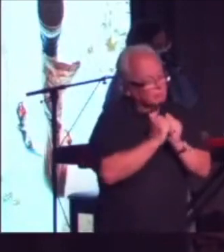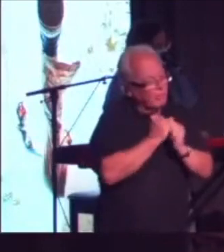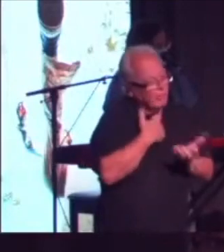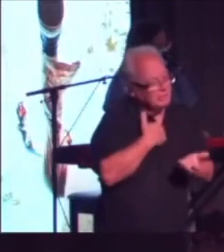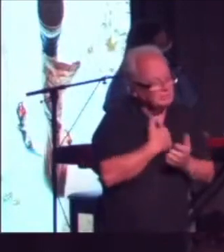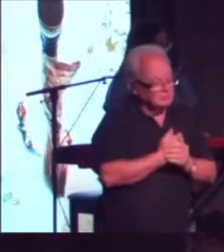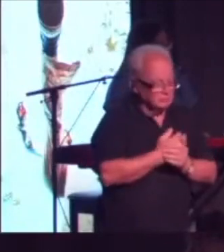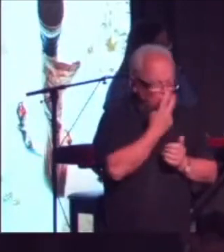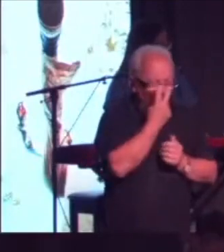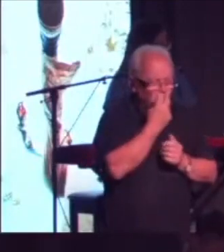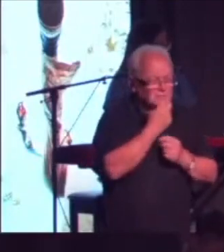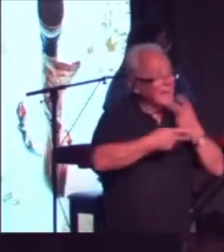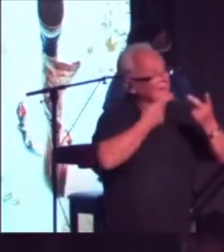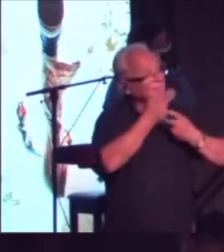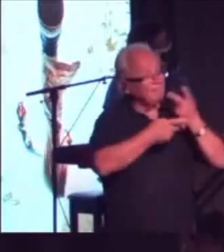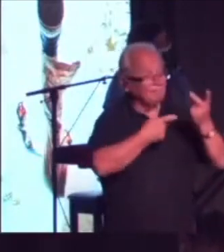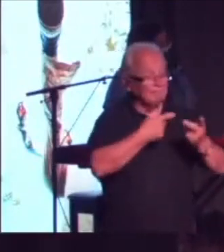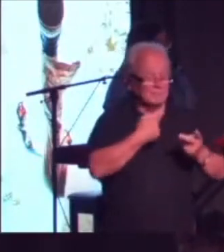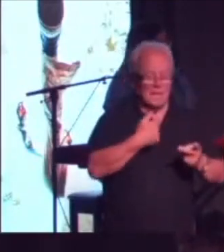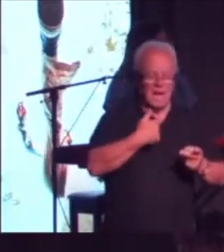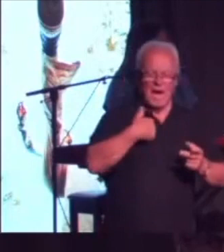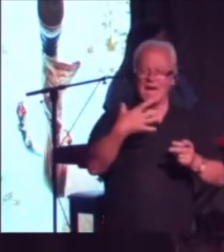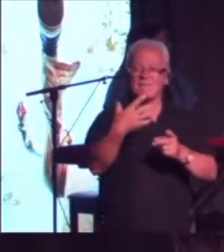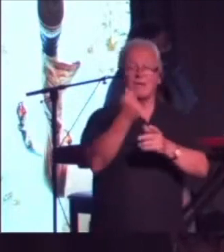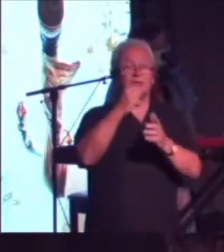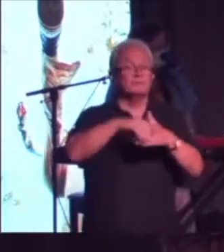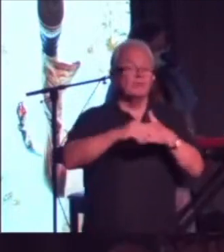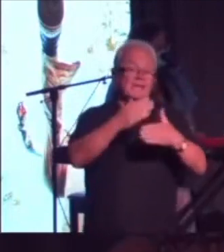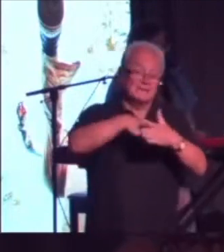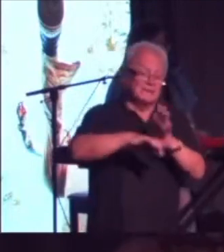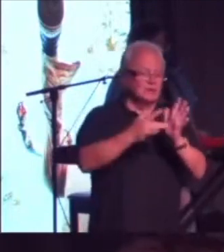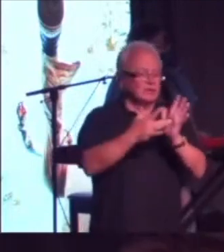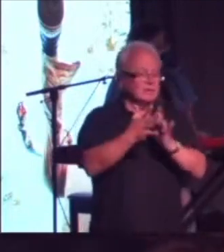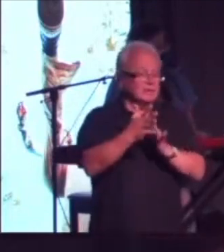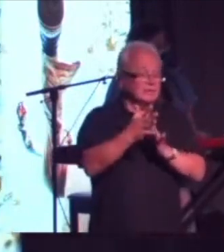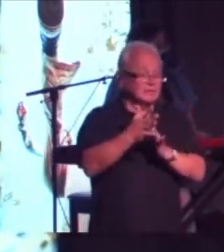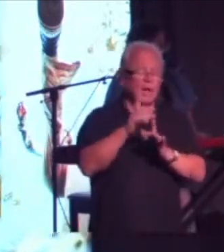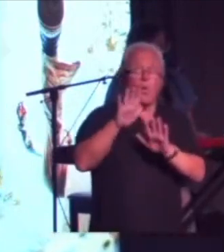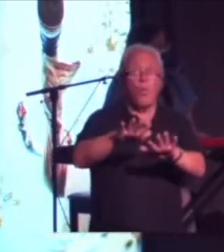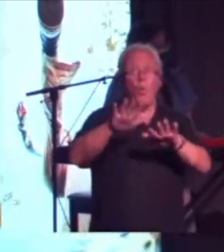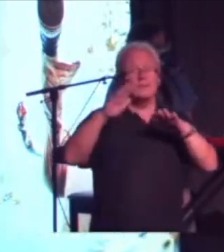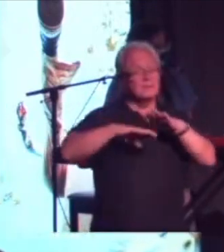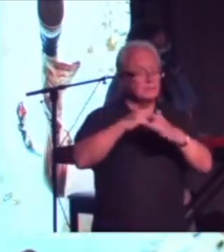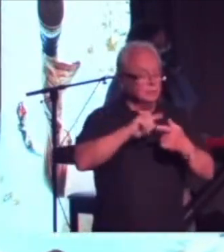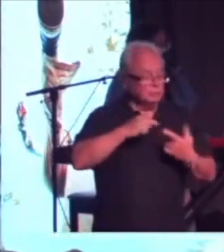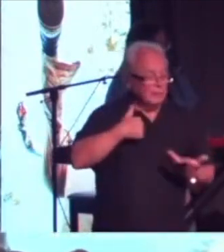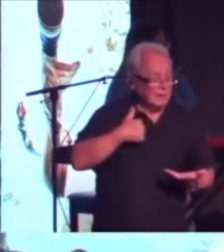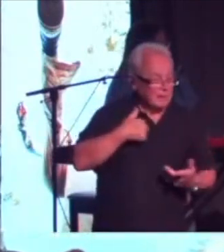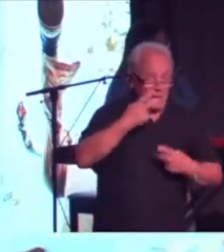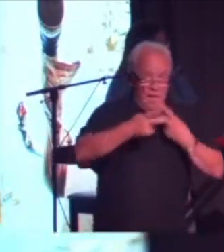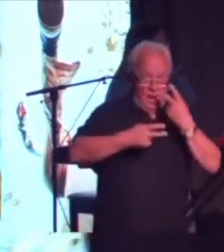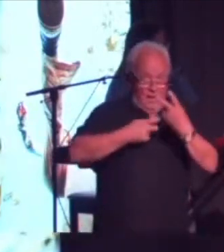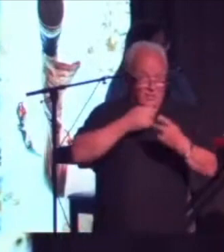Old hymn writer said, I found a friend in Jesus. He's wonderful to me. He's the